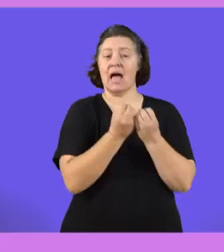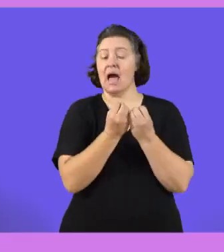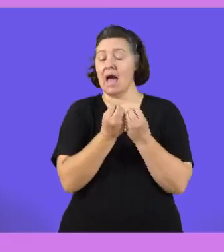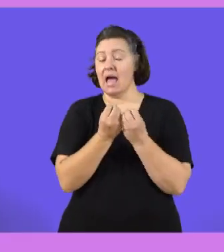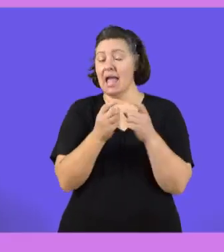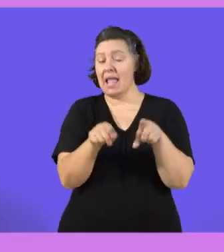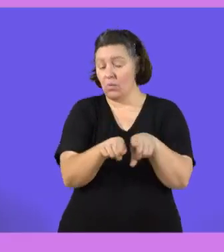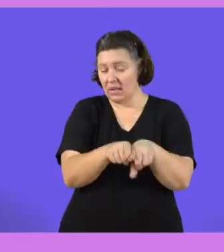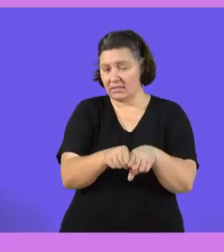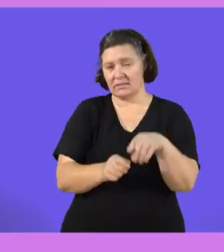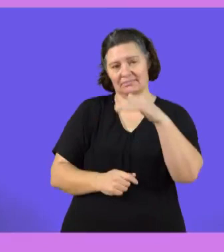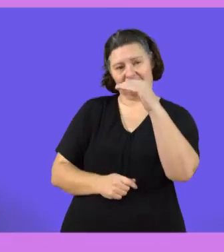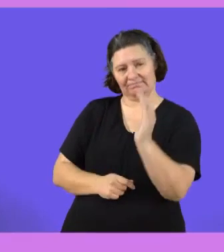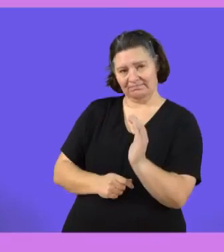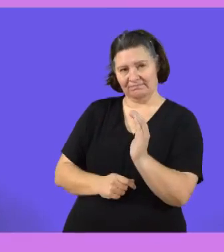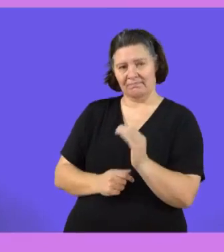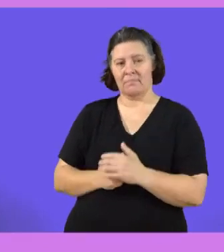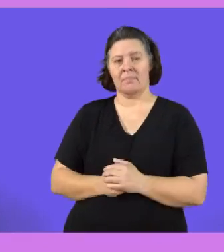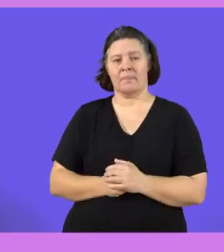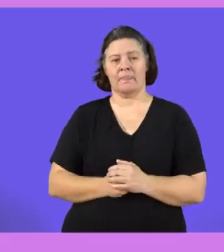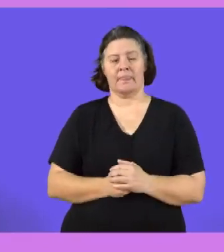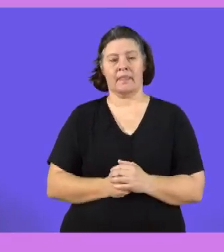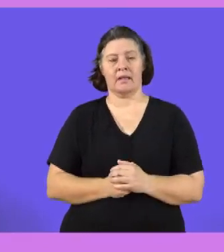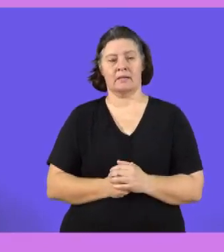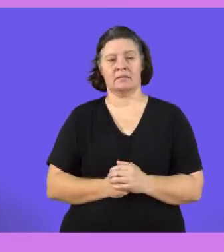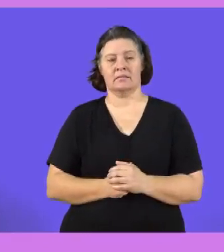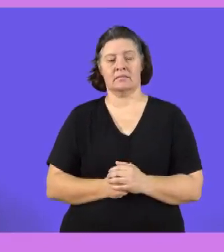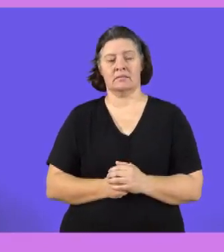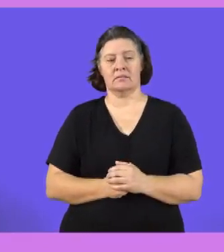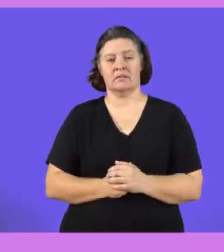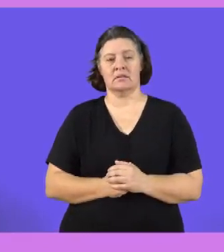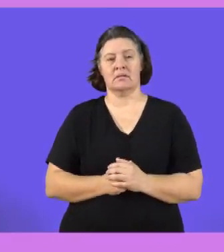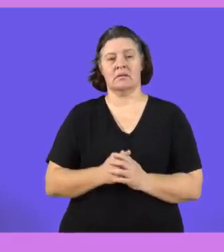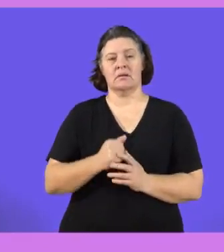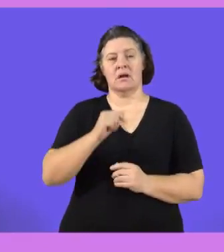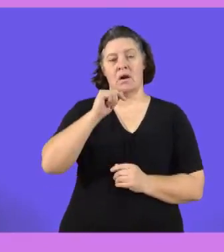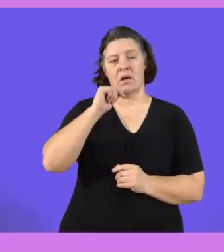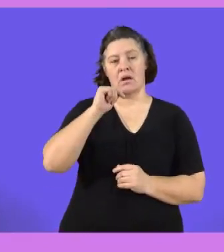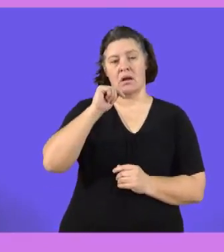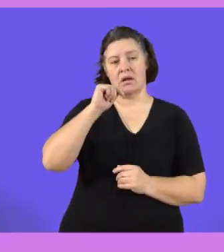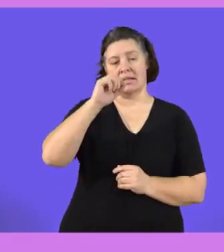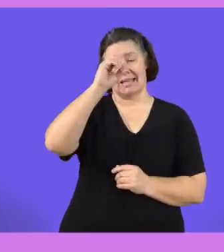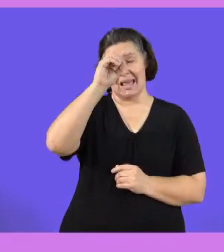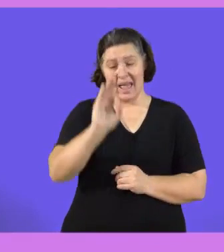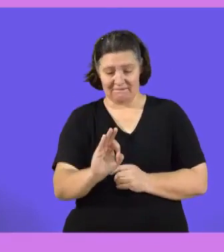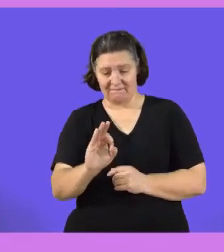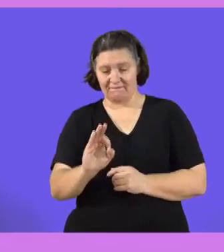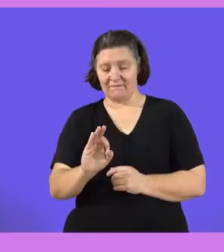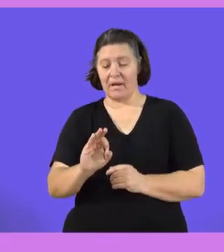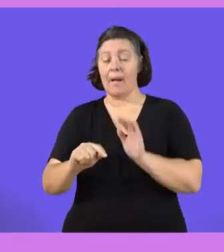Fahrenheit to degrees Celsius, and therefore I'll say degrees Celsius equals to, open bracket, degrees